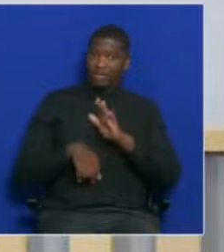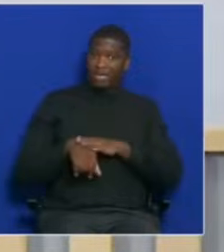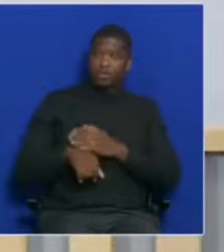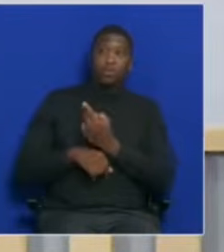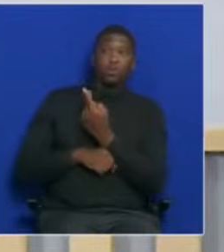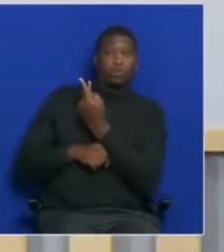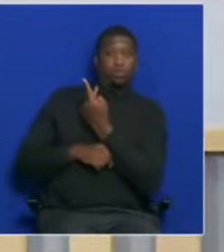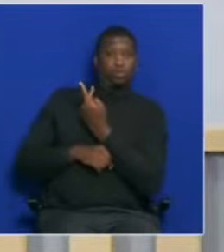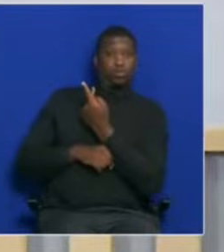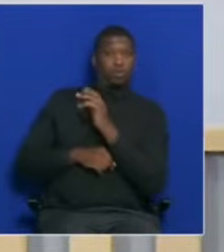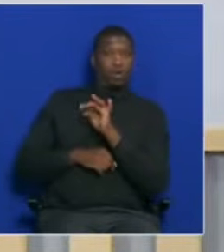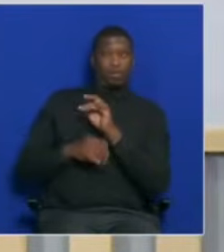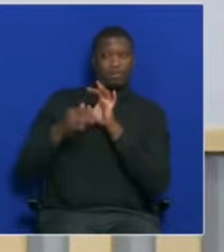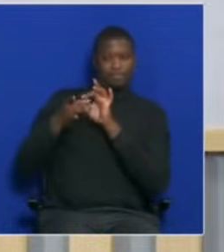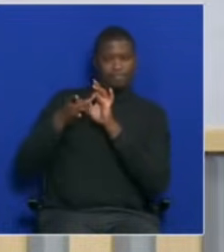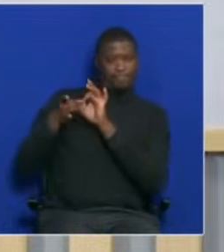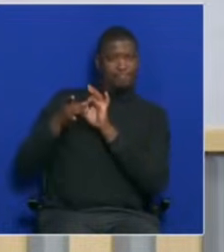that